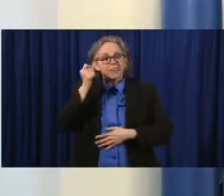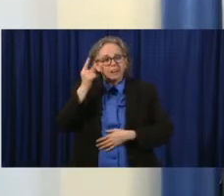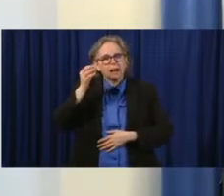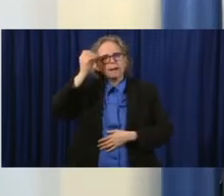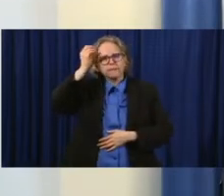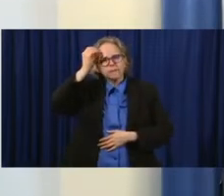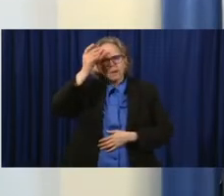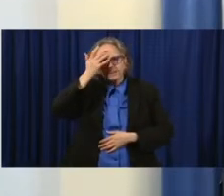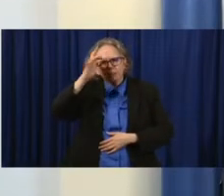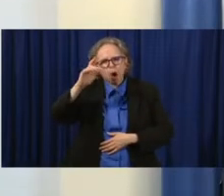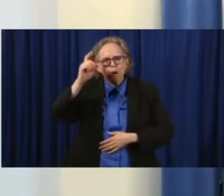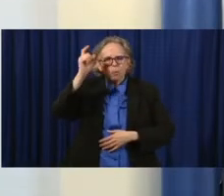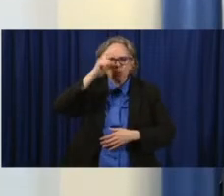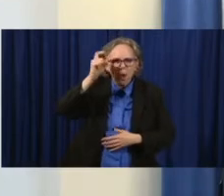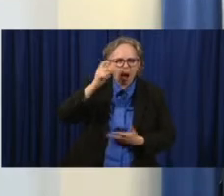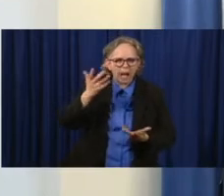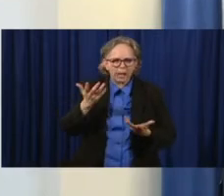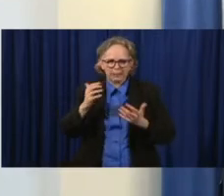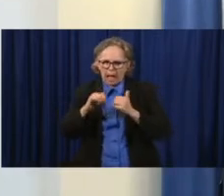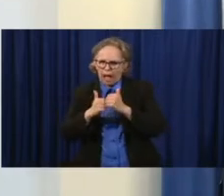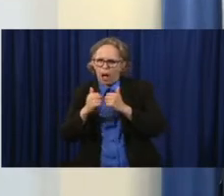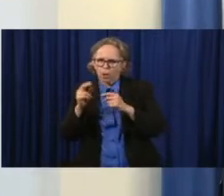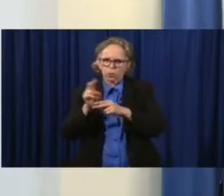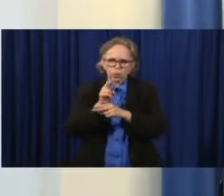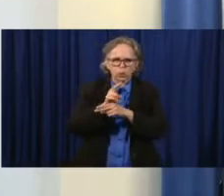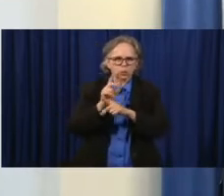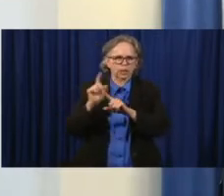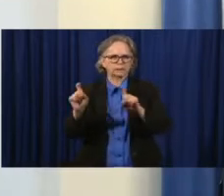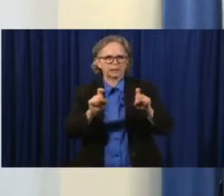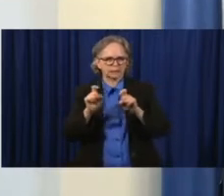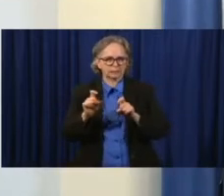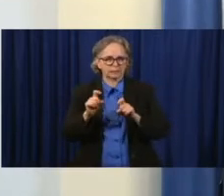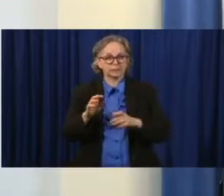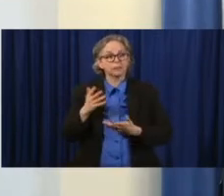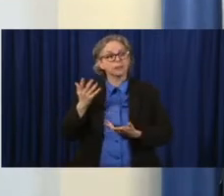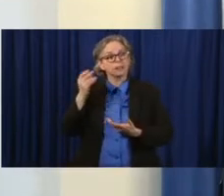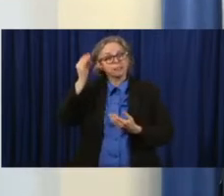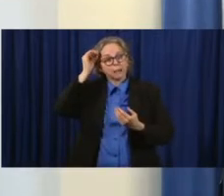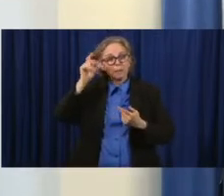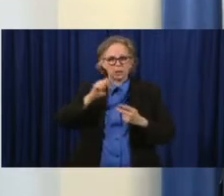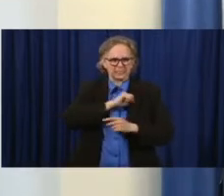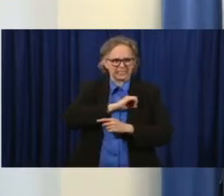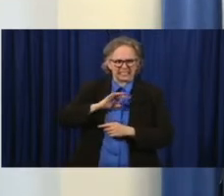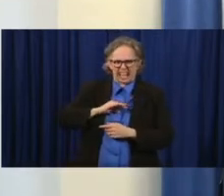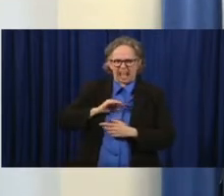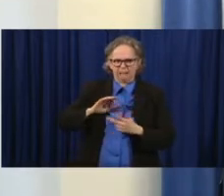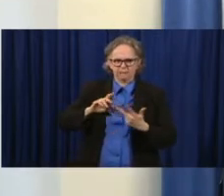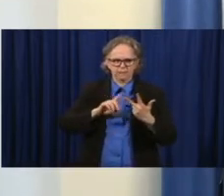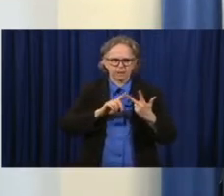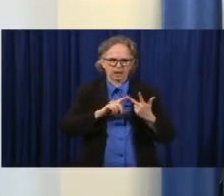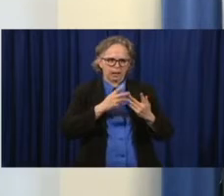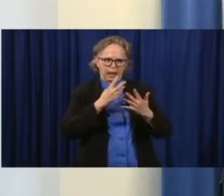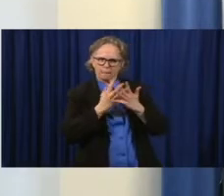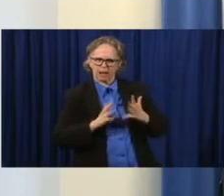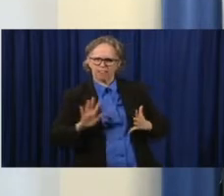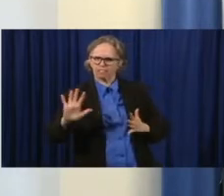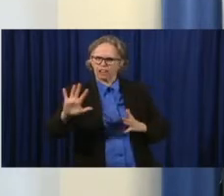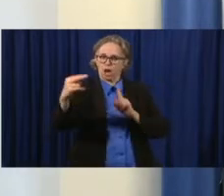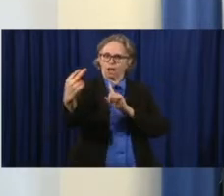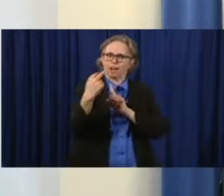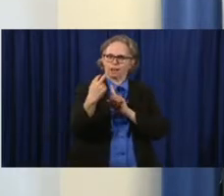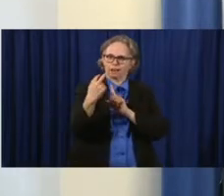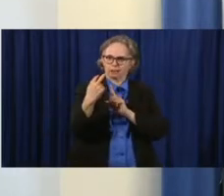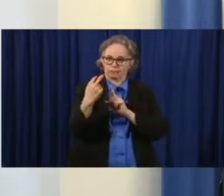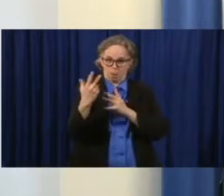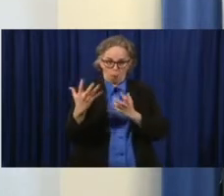patient and the staff into consideration as well. So I think it's become a more complicated equation than just our wished